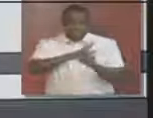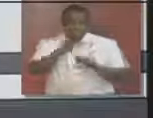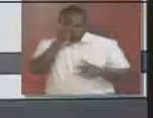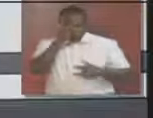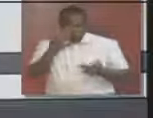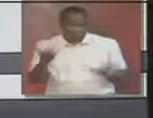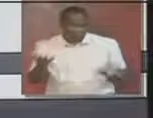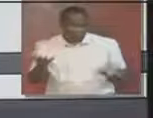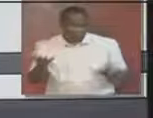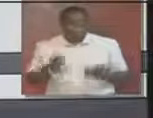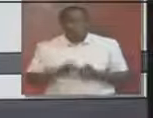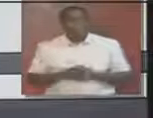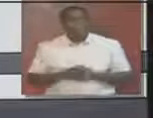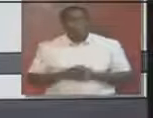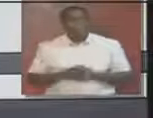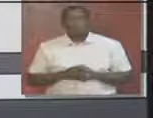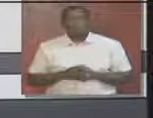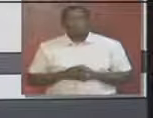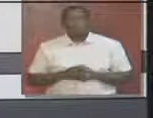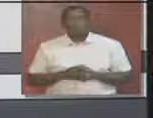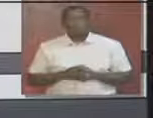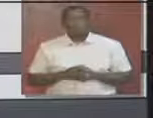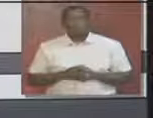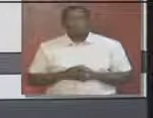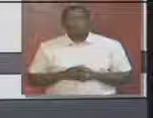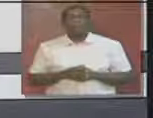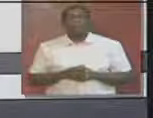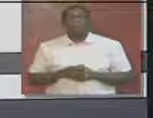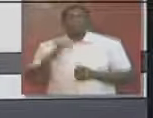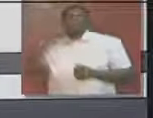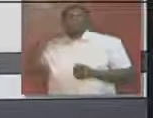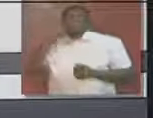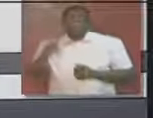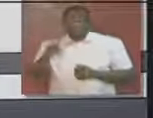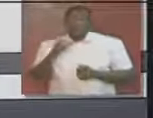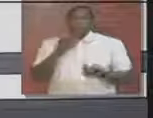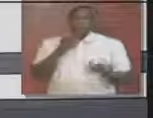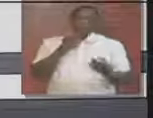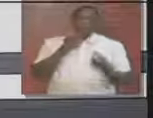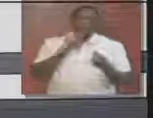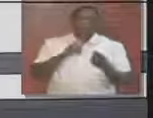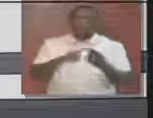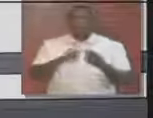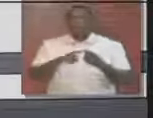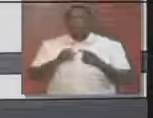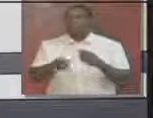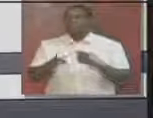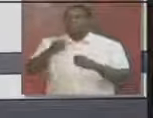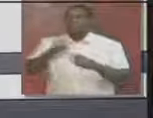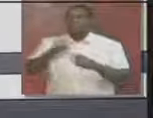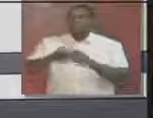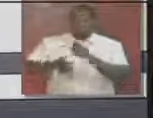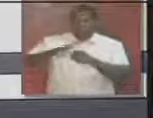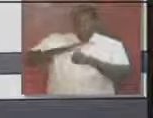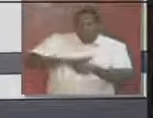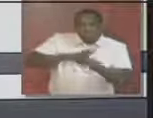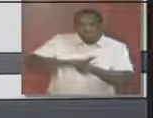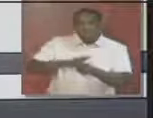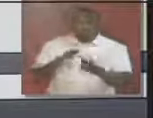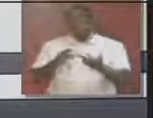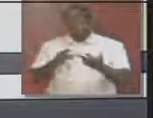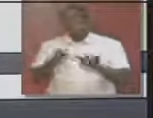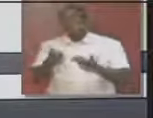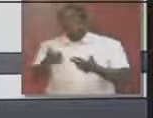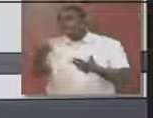Note, diabetes, hypertension, and obesity pretty much prevalent in most countries in the world